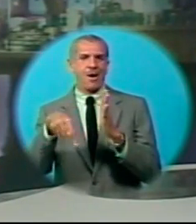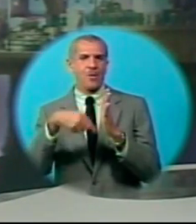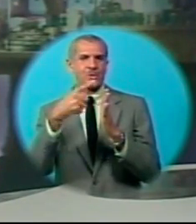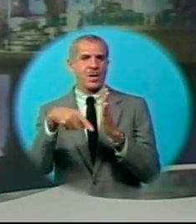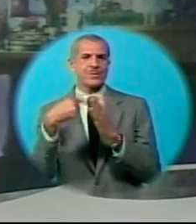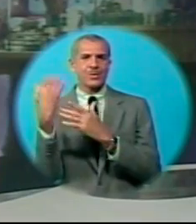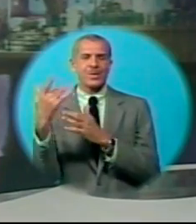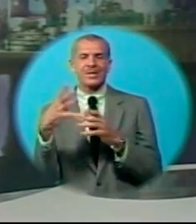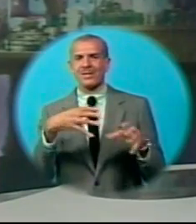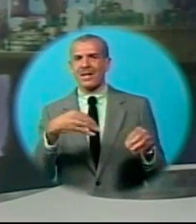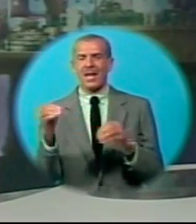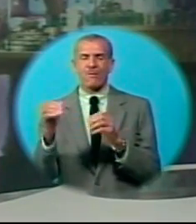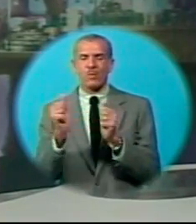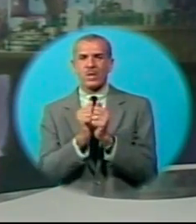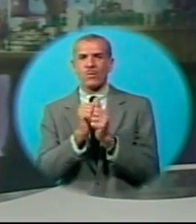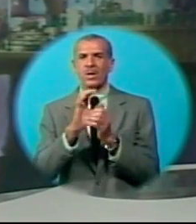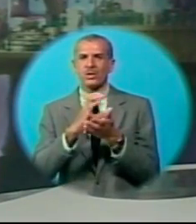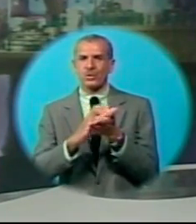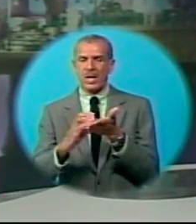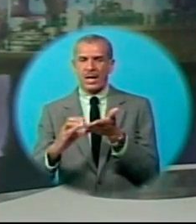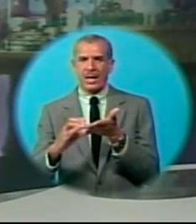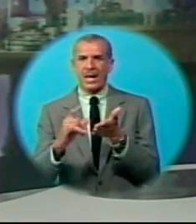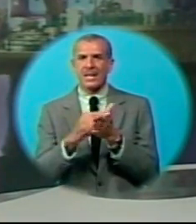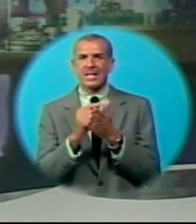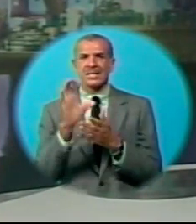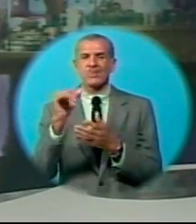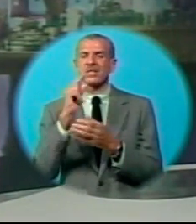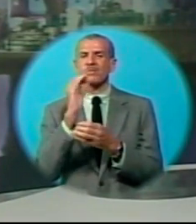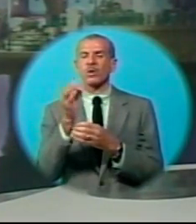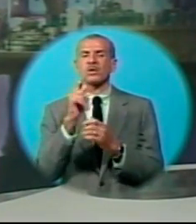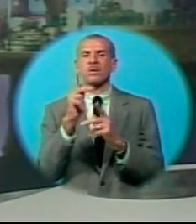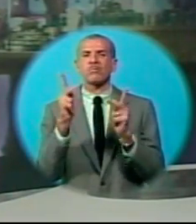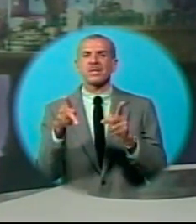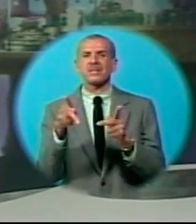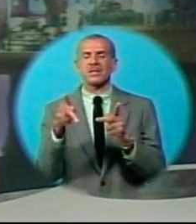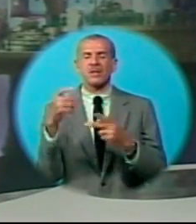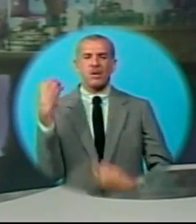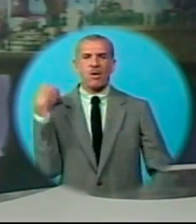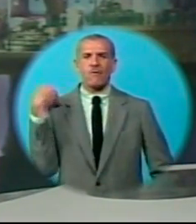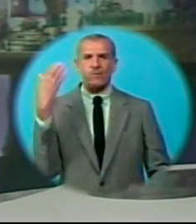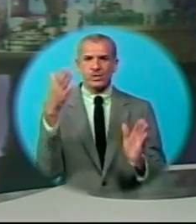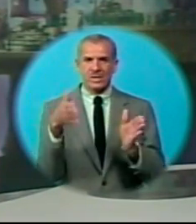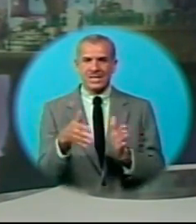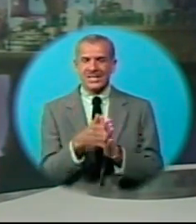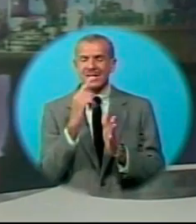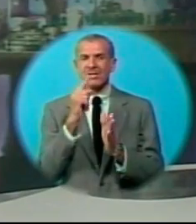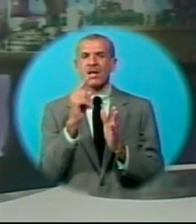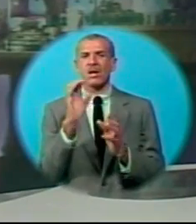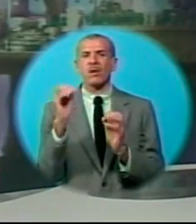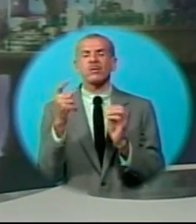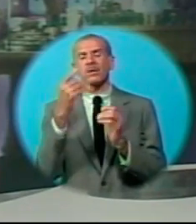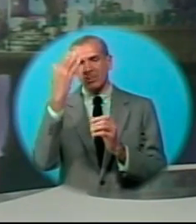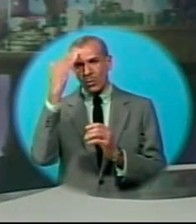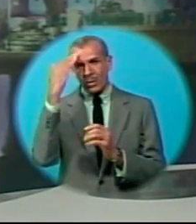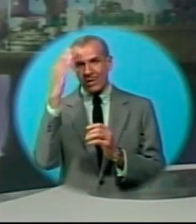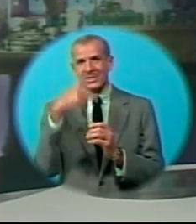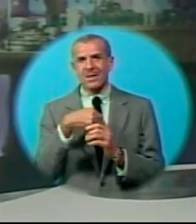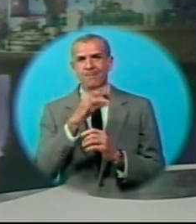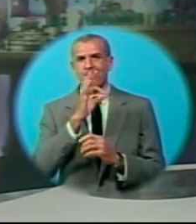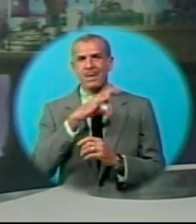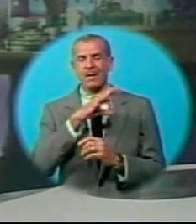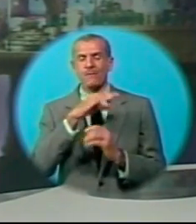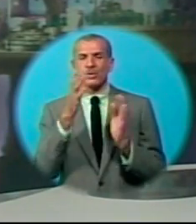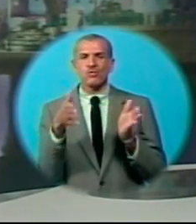leave with a check in her hand. CBC spoke to an official from the NAS who says the organization is aware of some